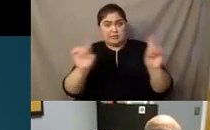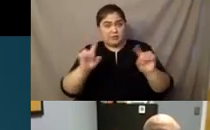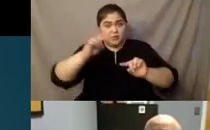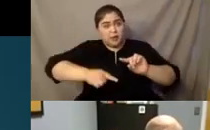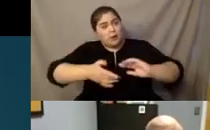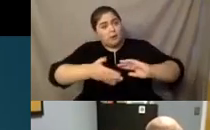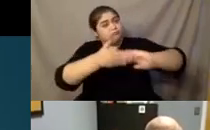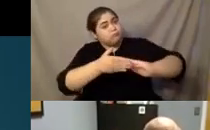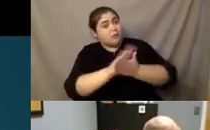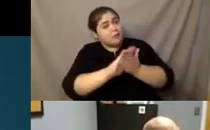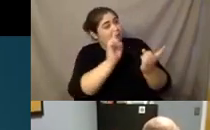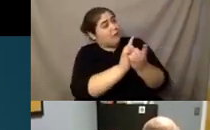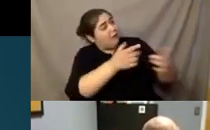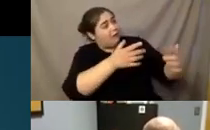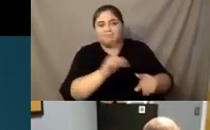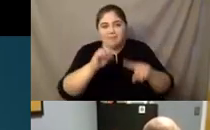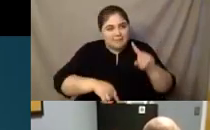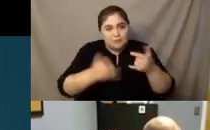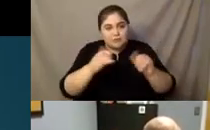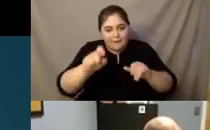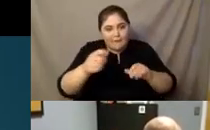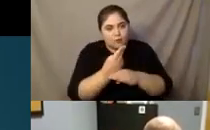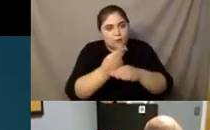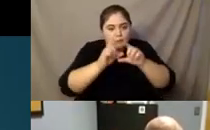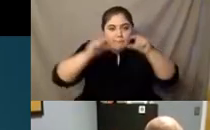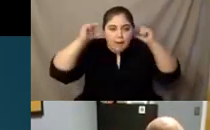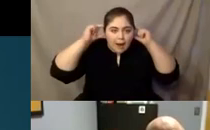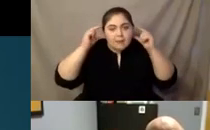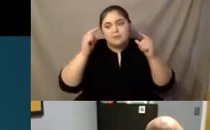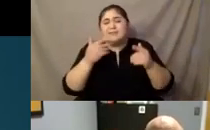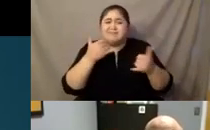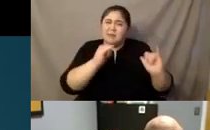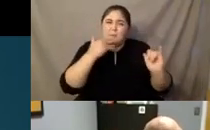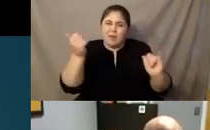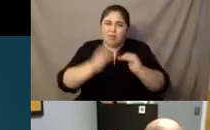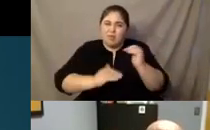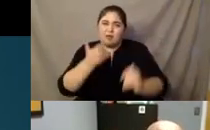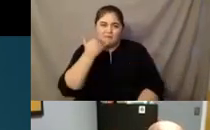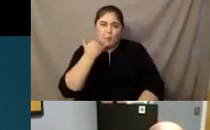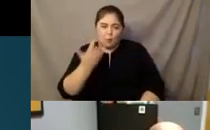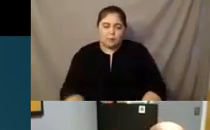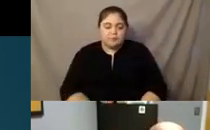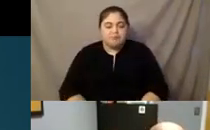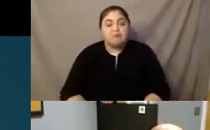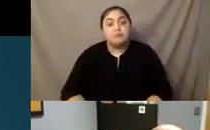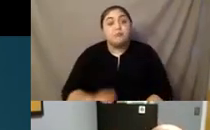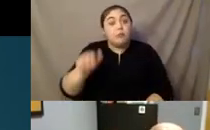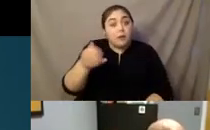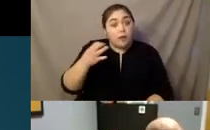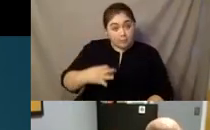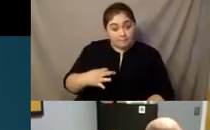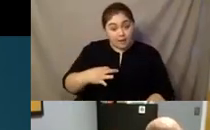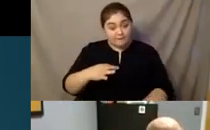somebody, but it's much better than doing it over the phone. And another benefit to being able to do it